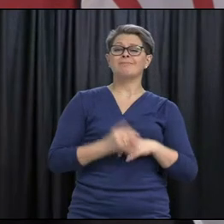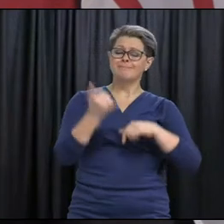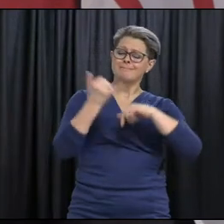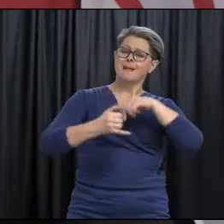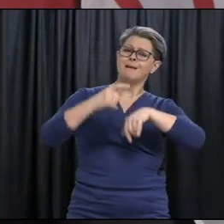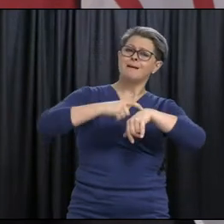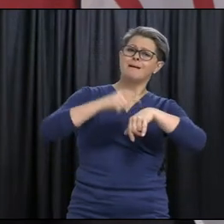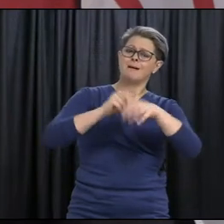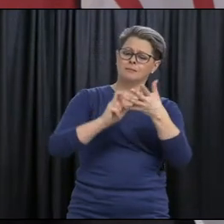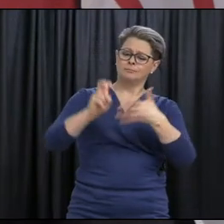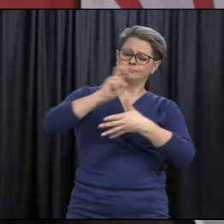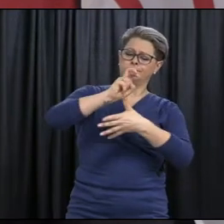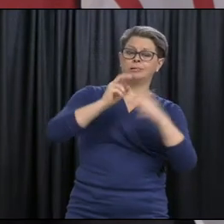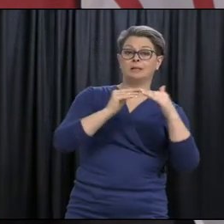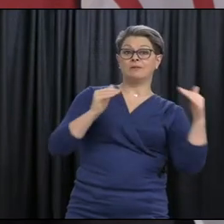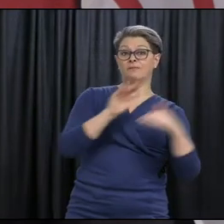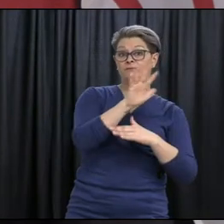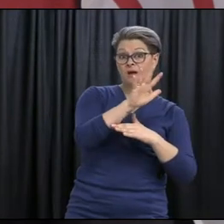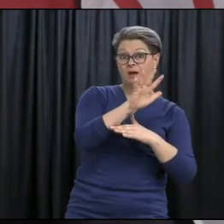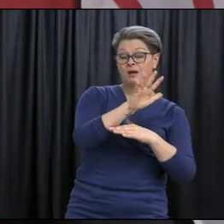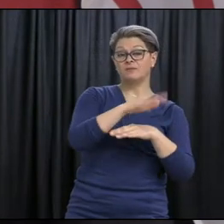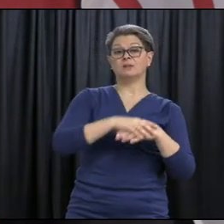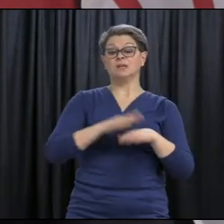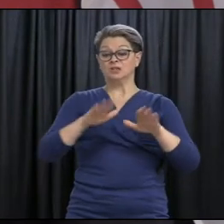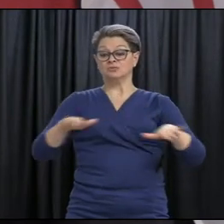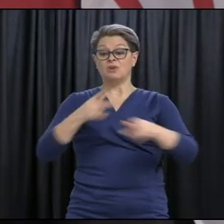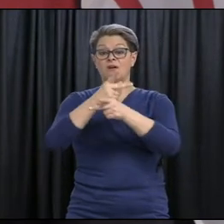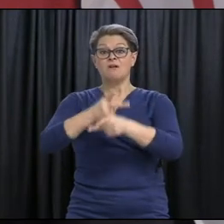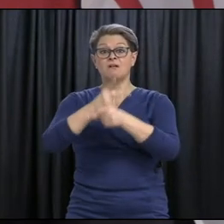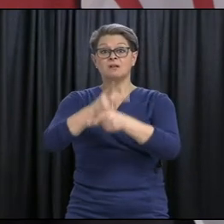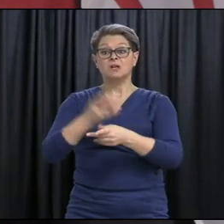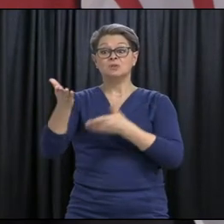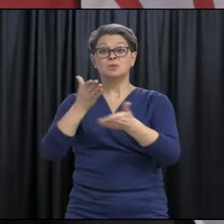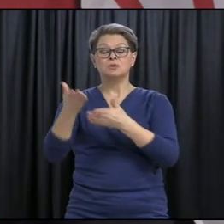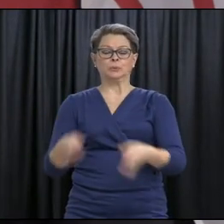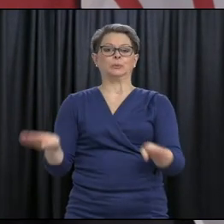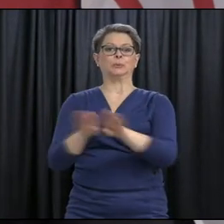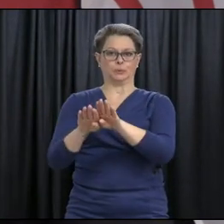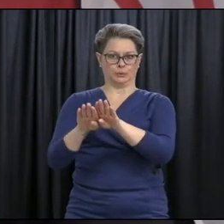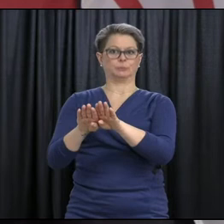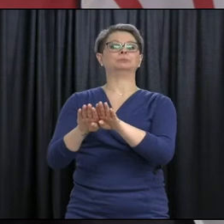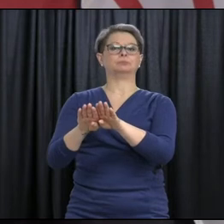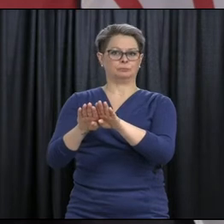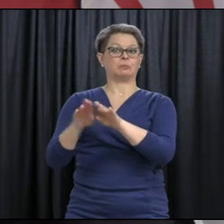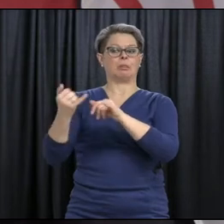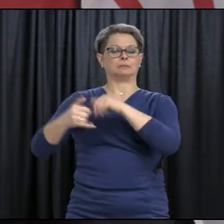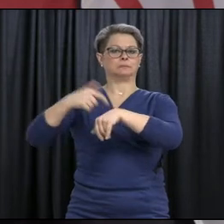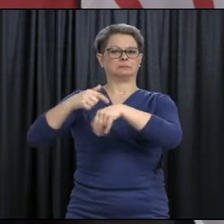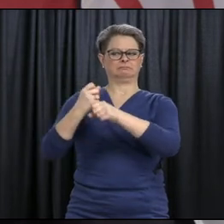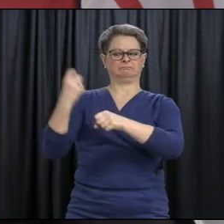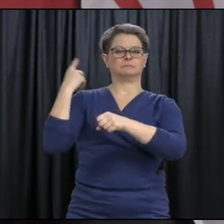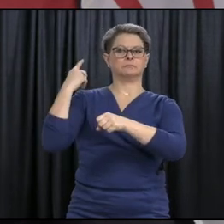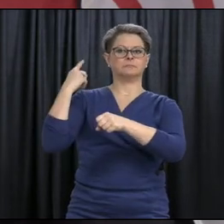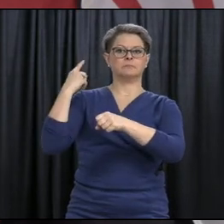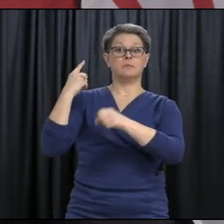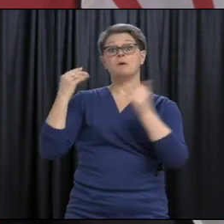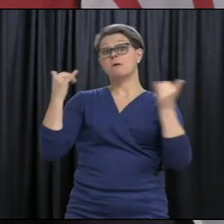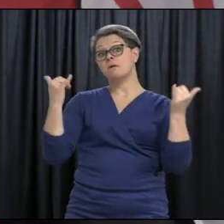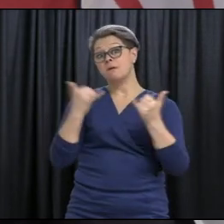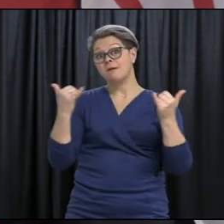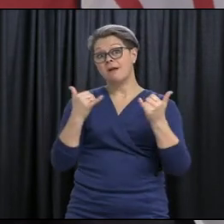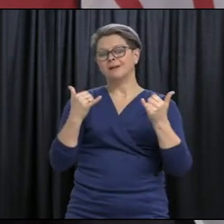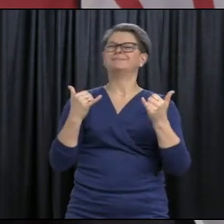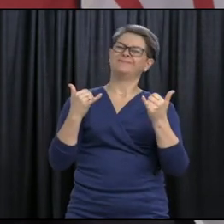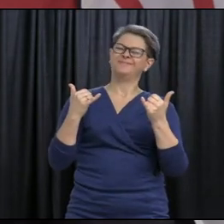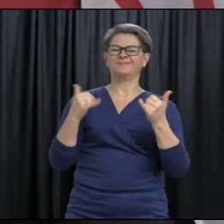were in Alert Level 5, regulated childcare services were closed. However, we know more today than we knew